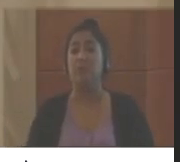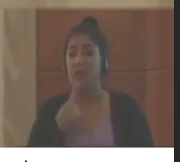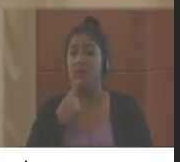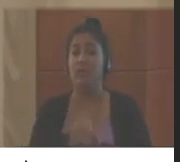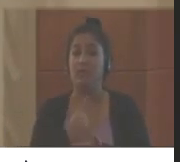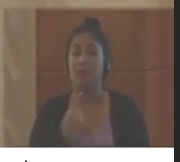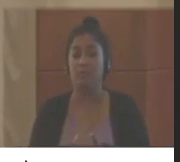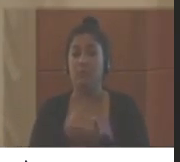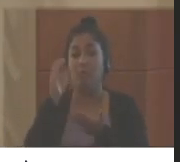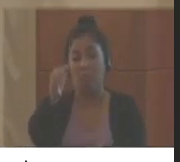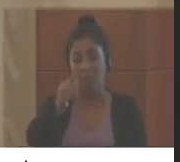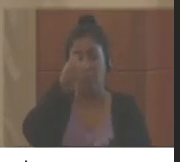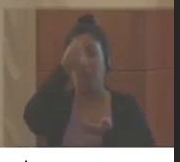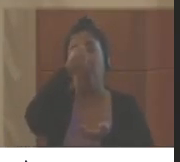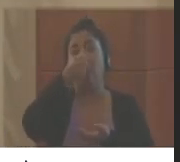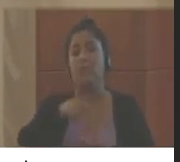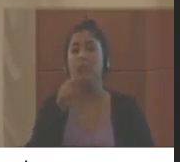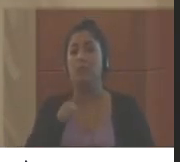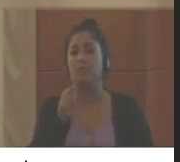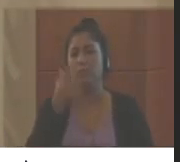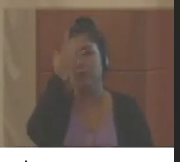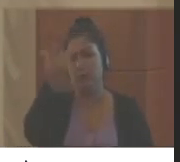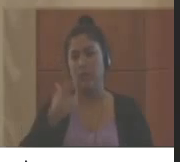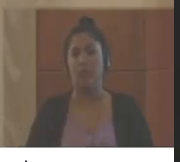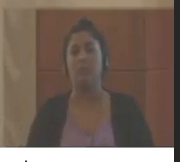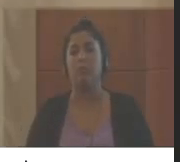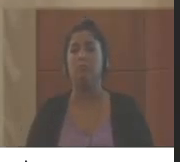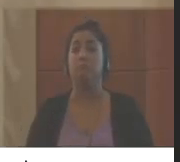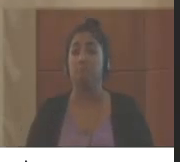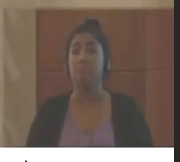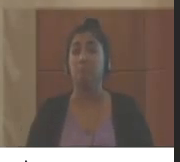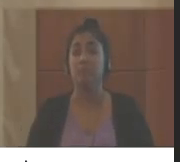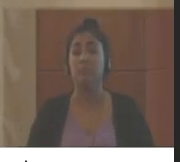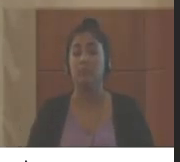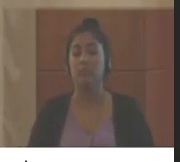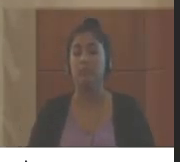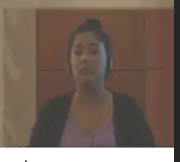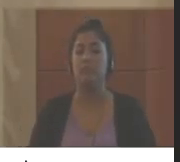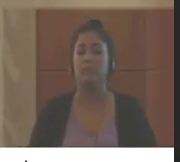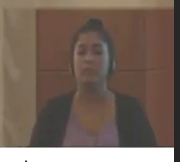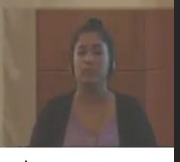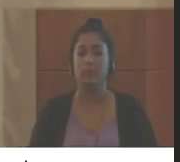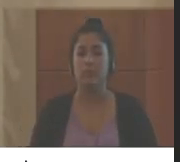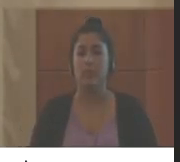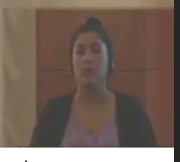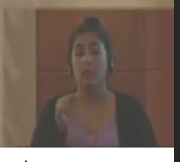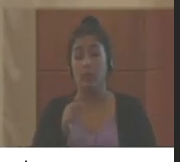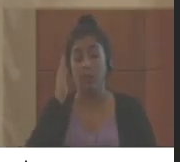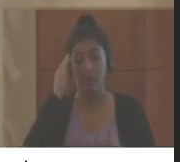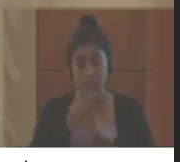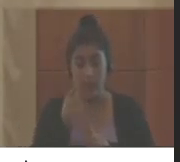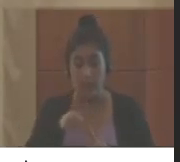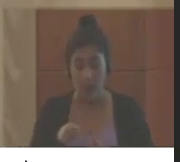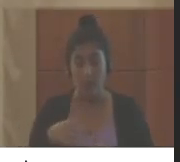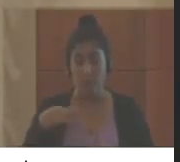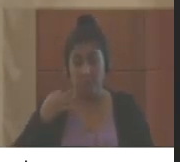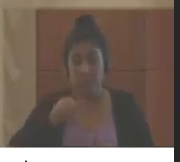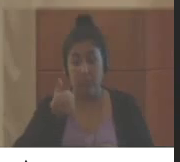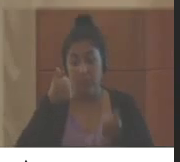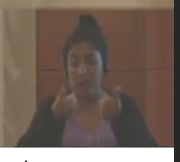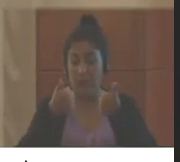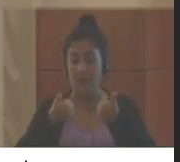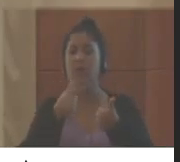In the case of for risk management, in particular, the current government that is headed by